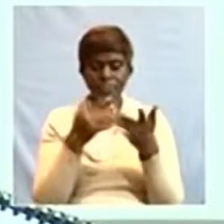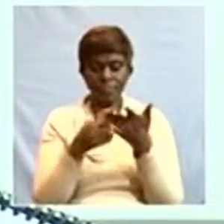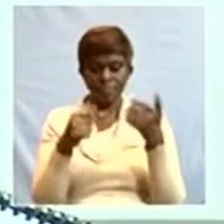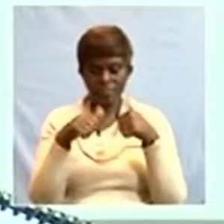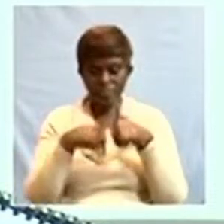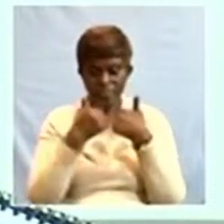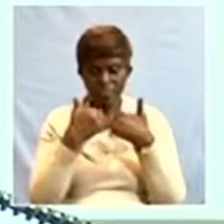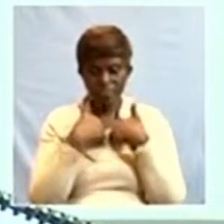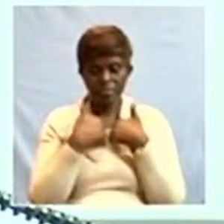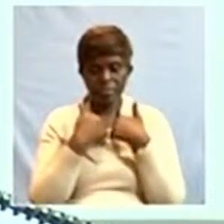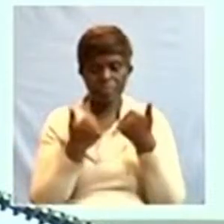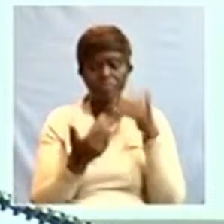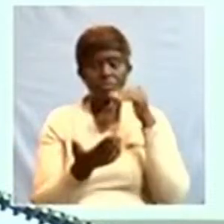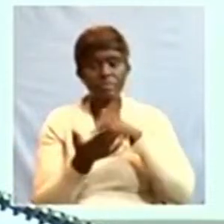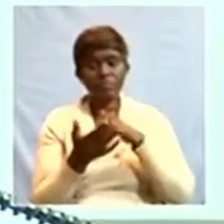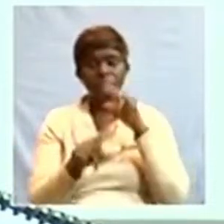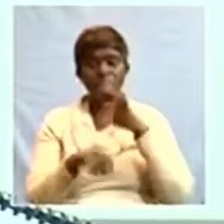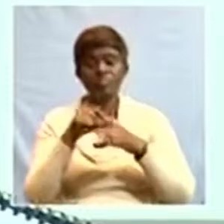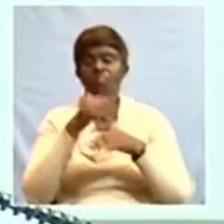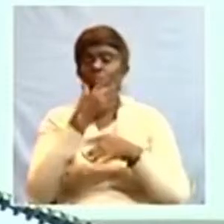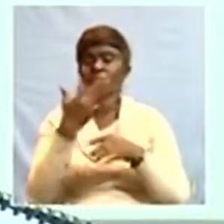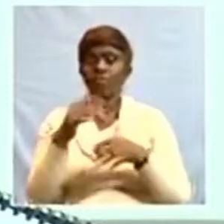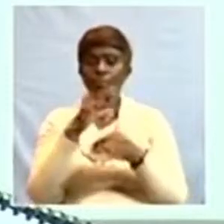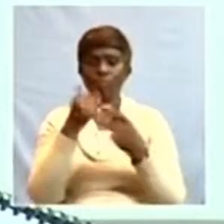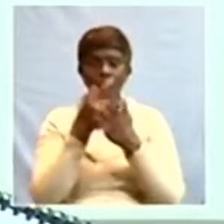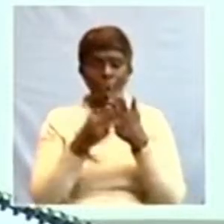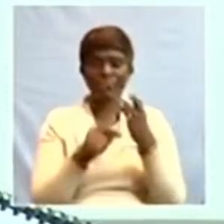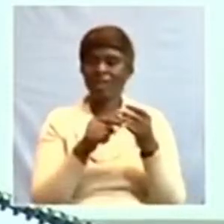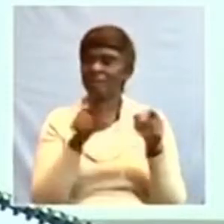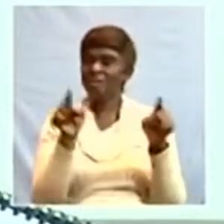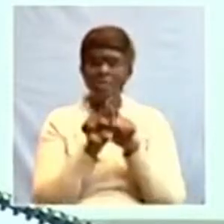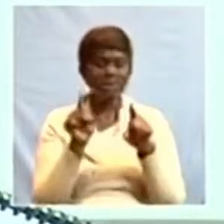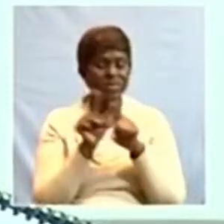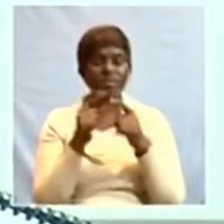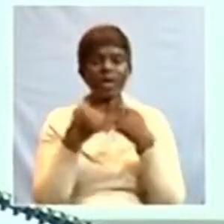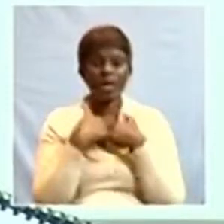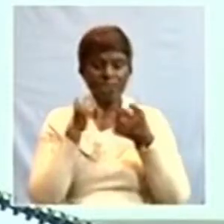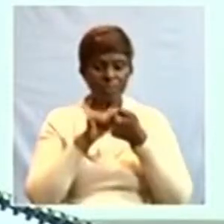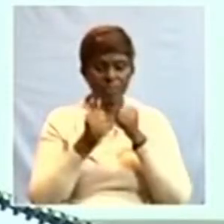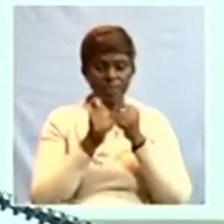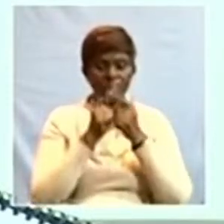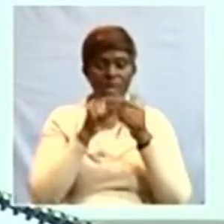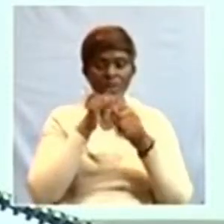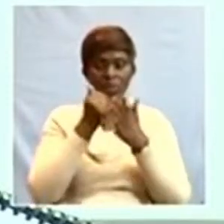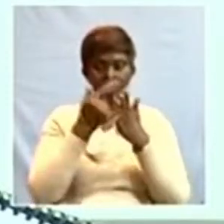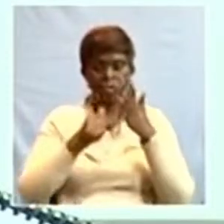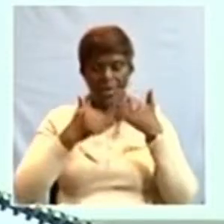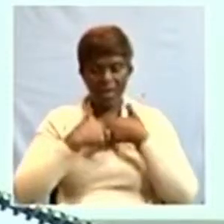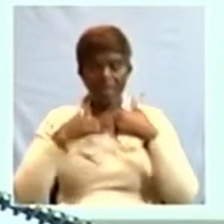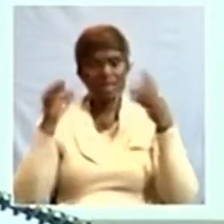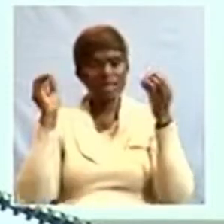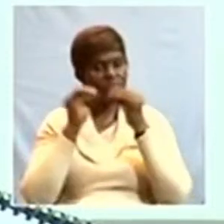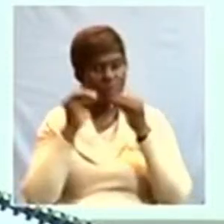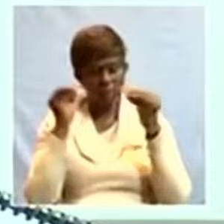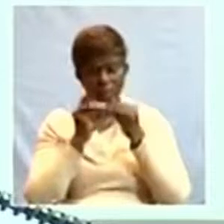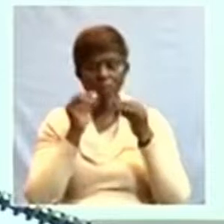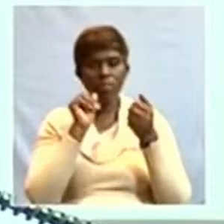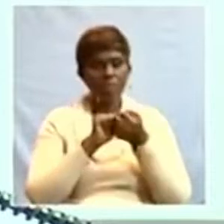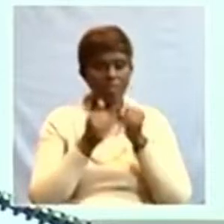we actually then found that things were falling through the gaps, and we were getting a lot of